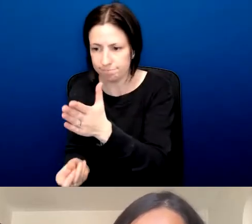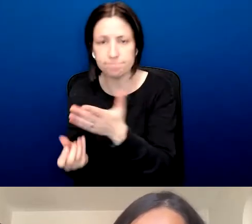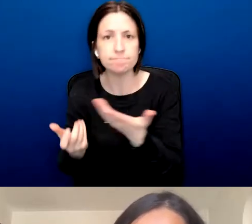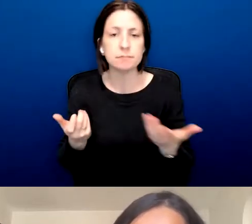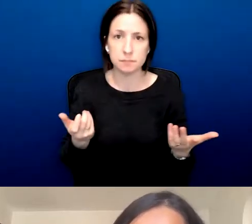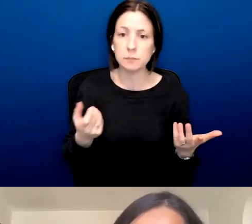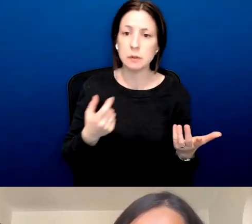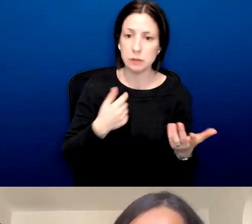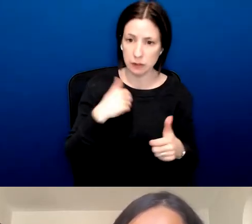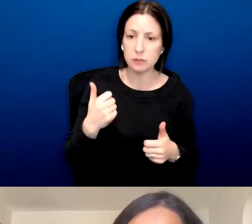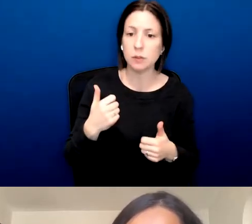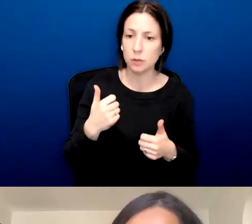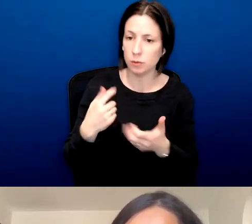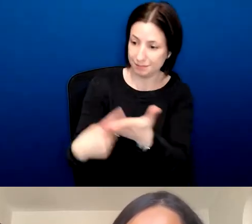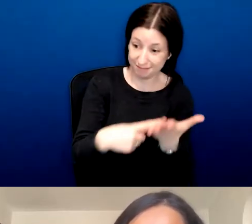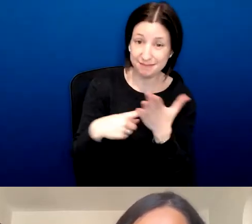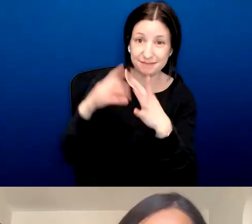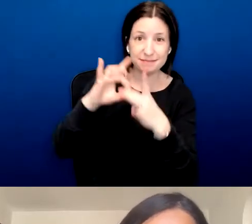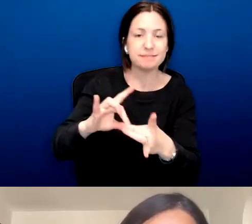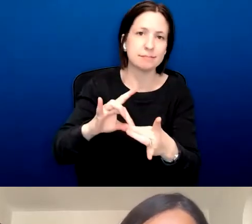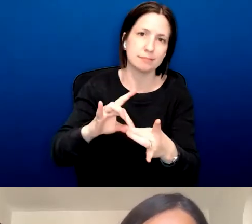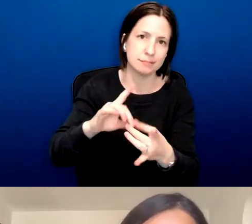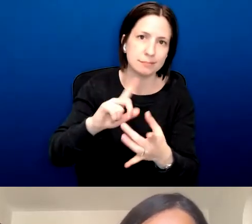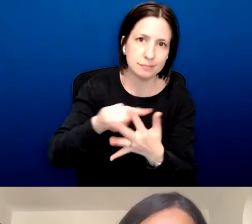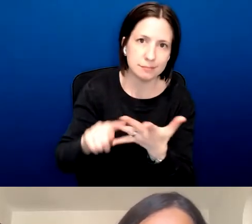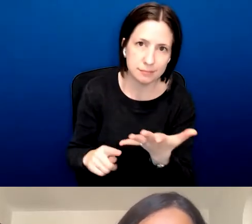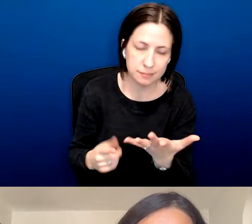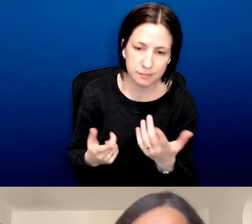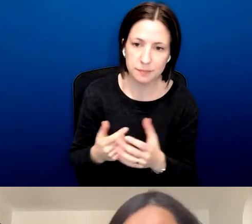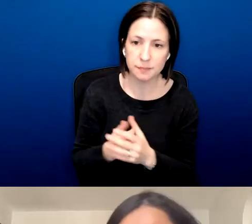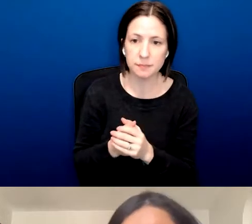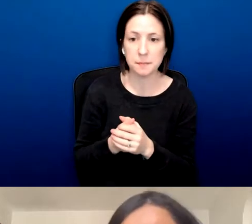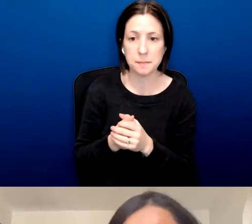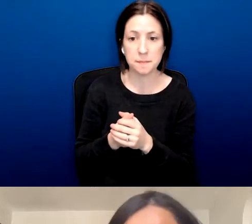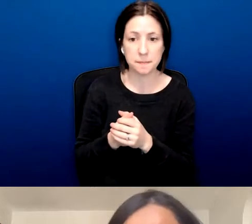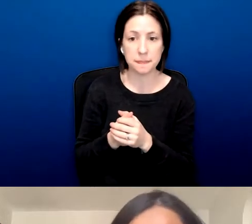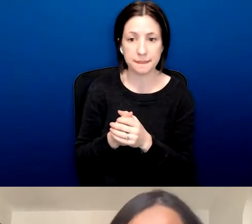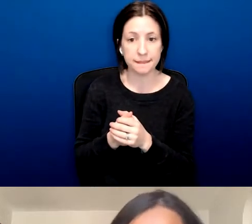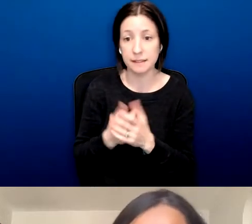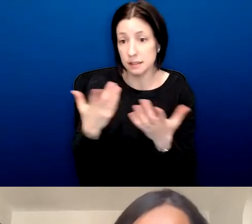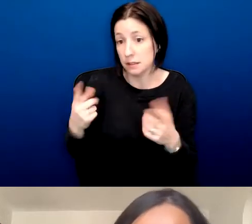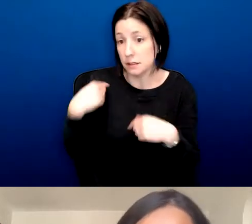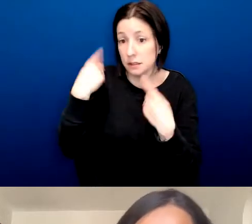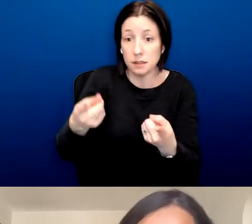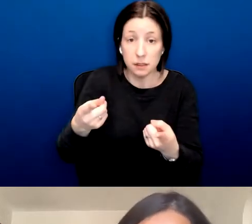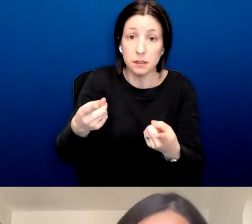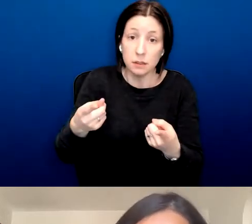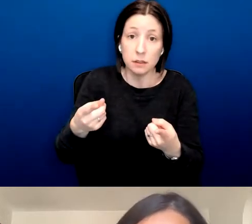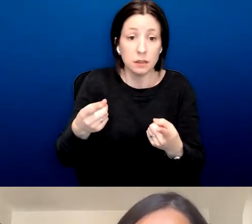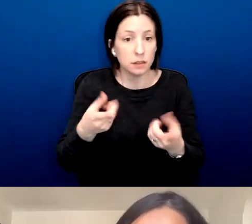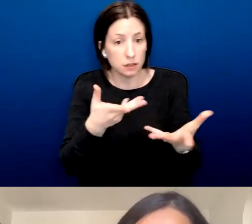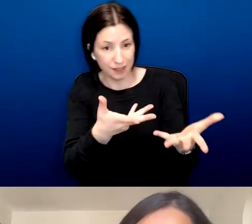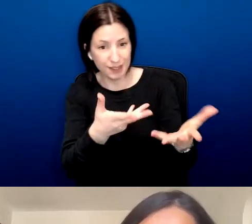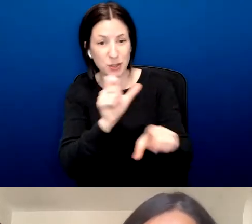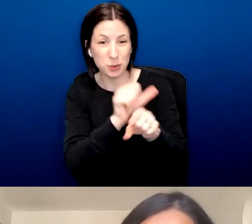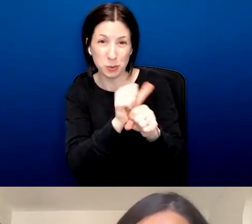conversations were around that. And I think since then, again, it's been very productive for me to work with Dr. Gajala.